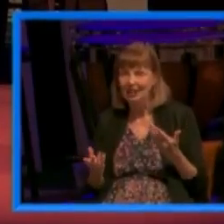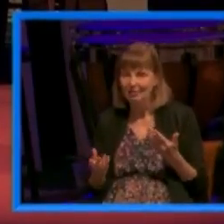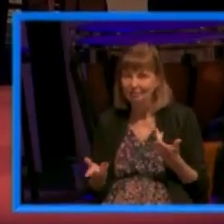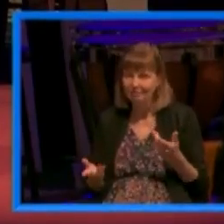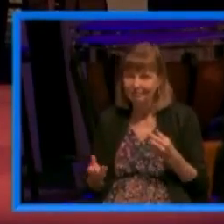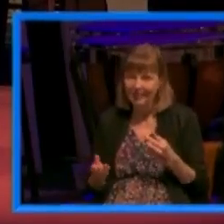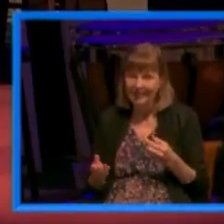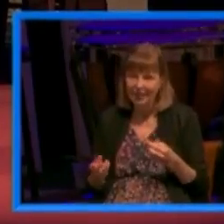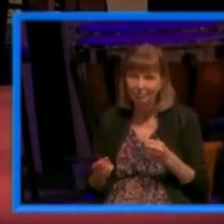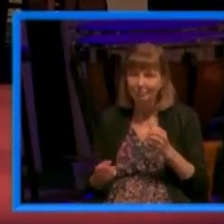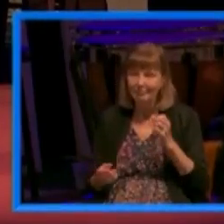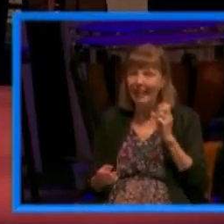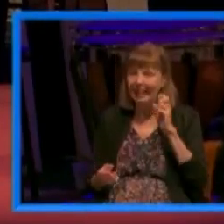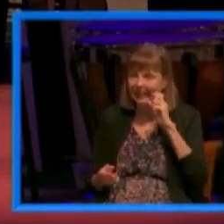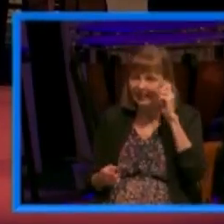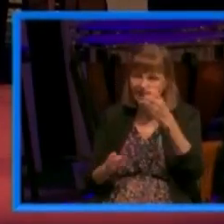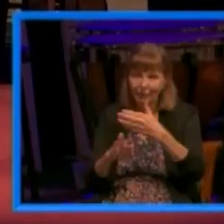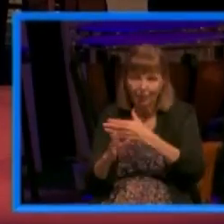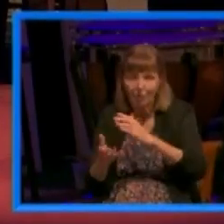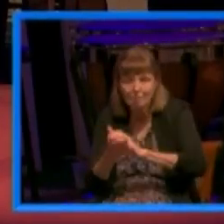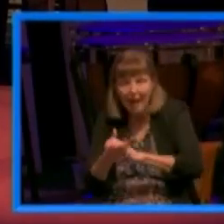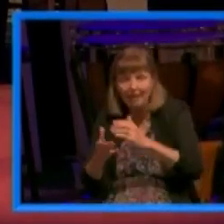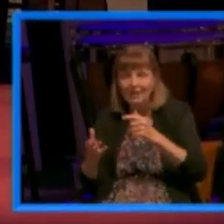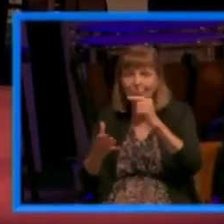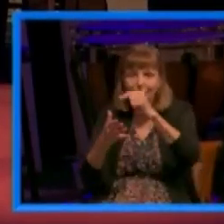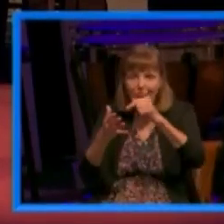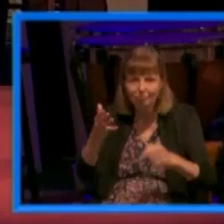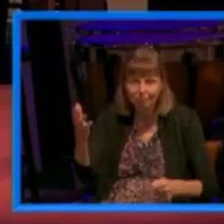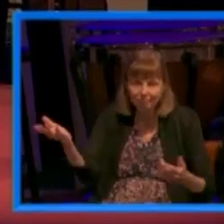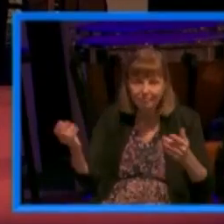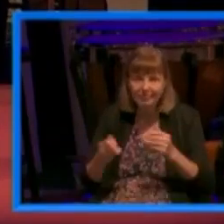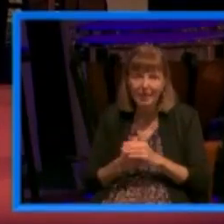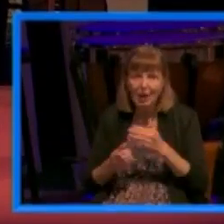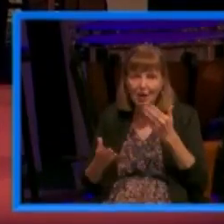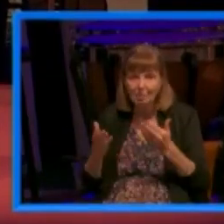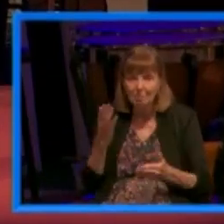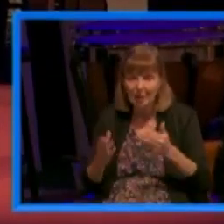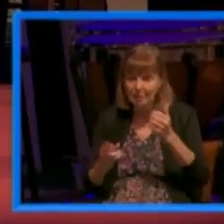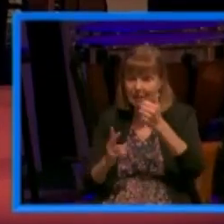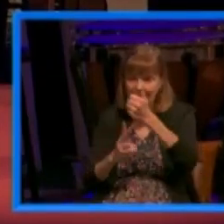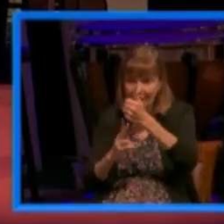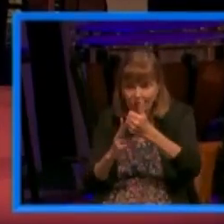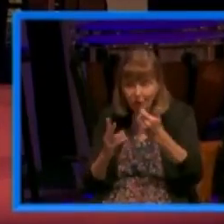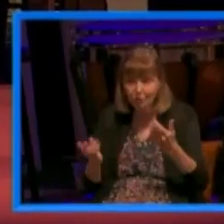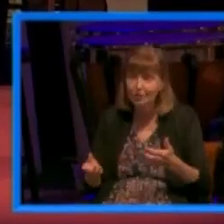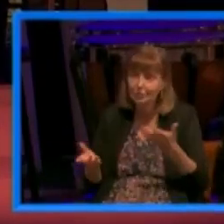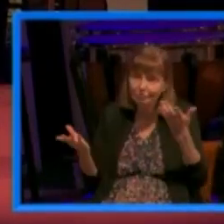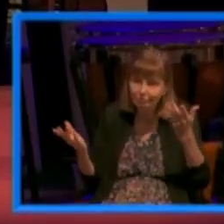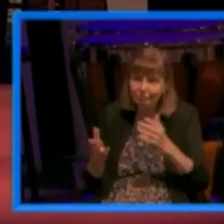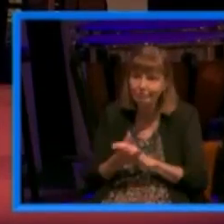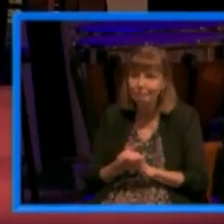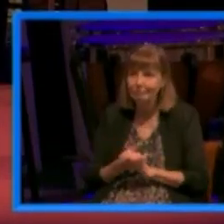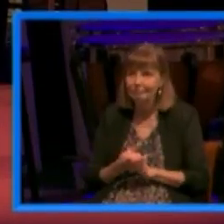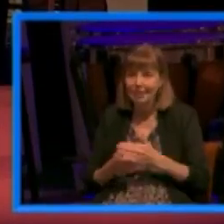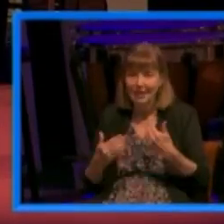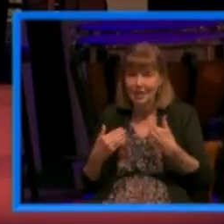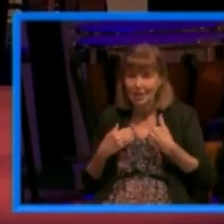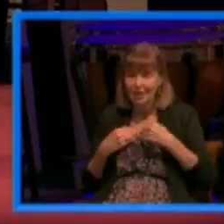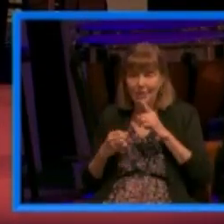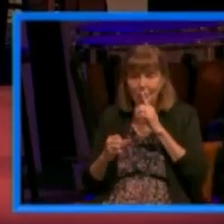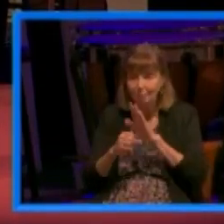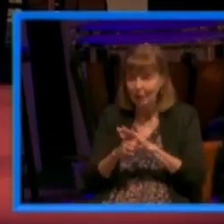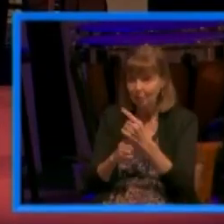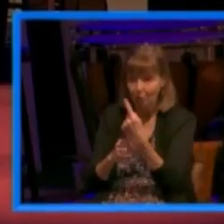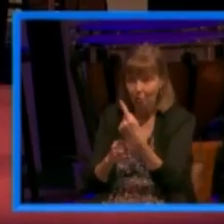not good. I don't trust it. I'm going to do it outside of that, or maybe in marriage. God, this idea of commitment to lifelong marriage to one spouse